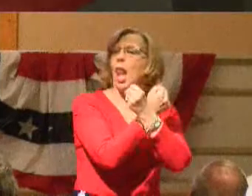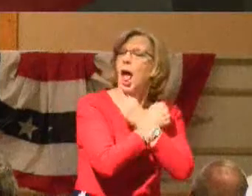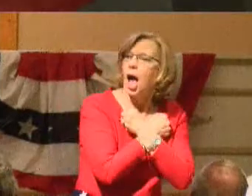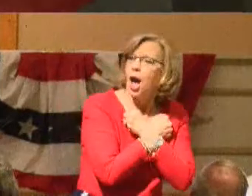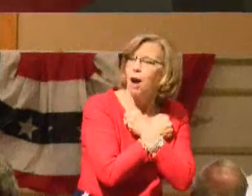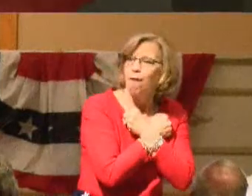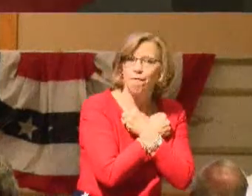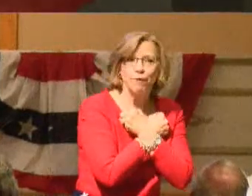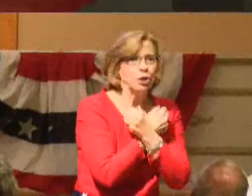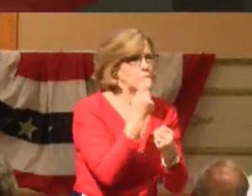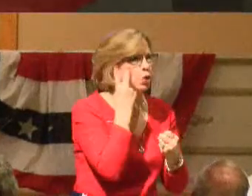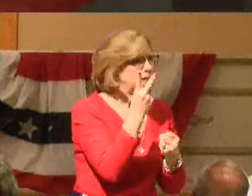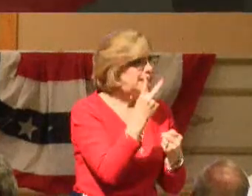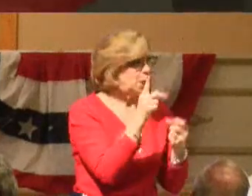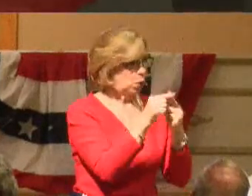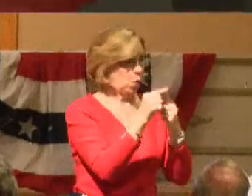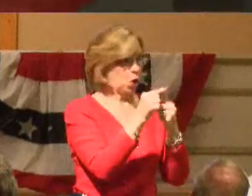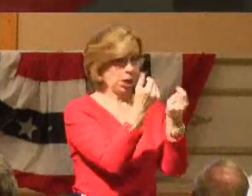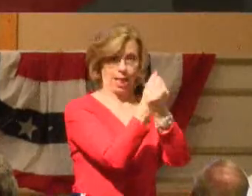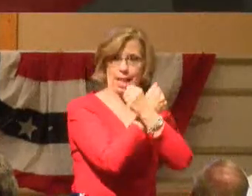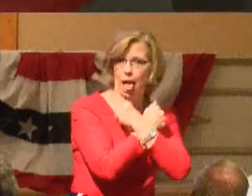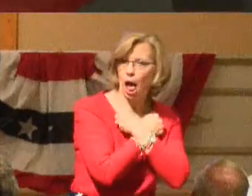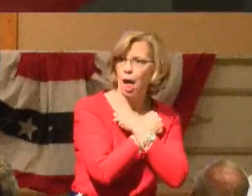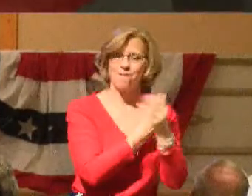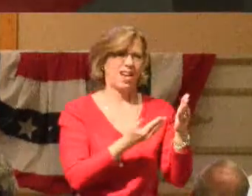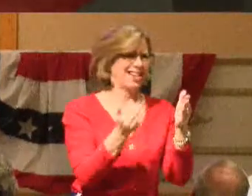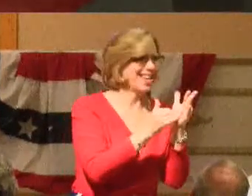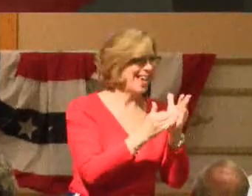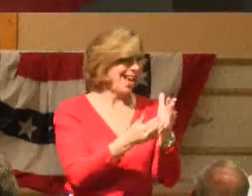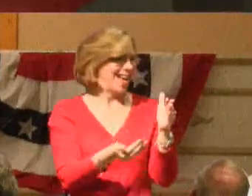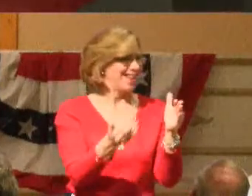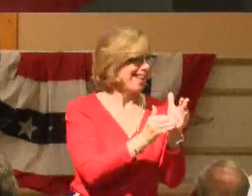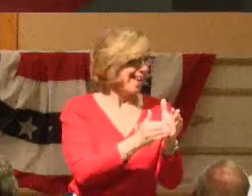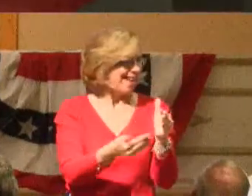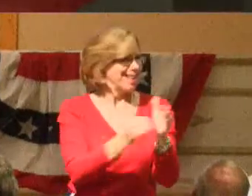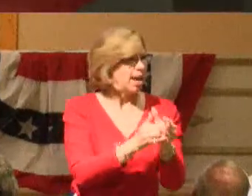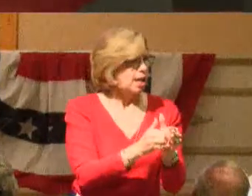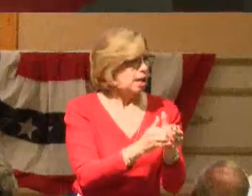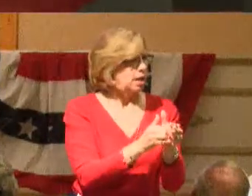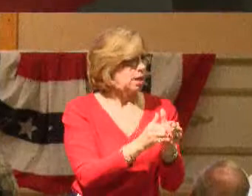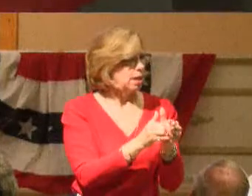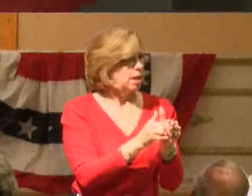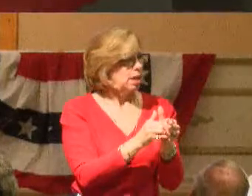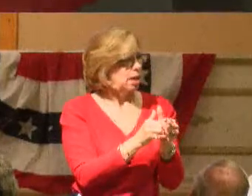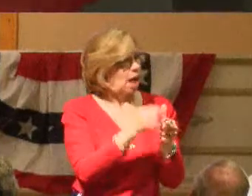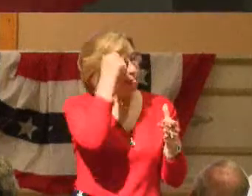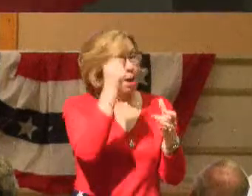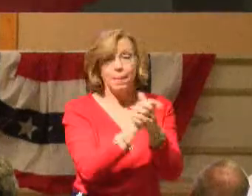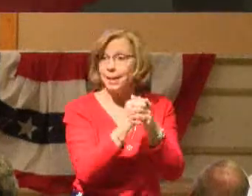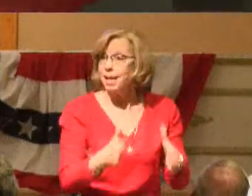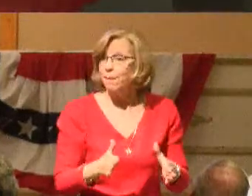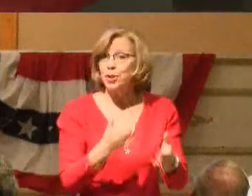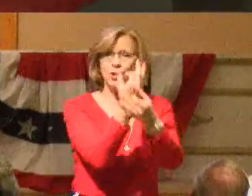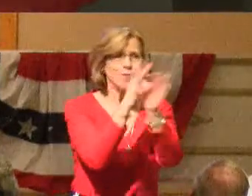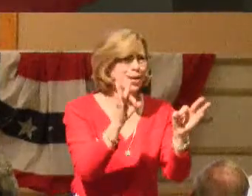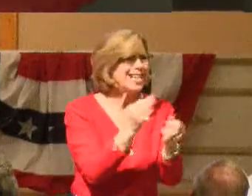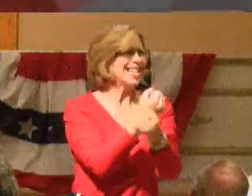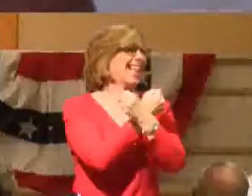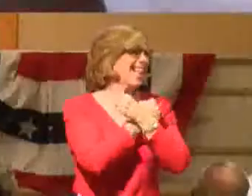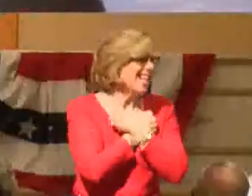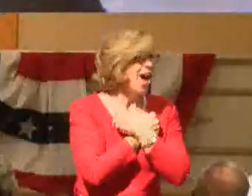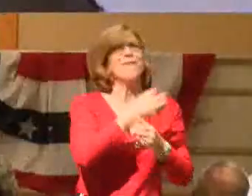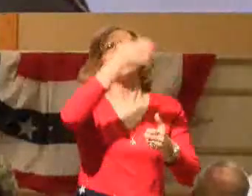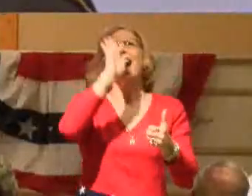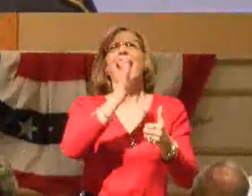so we see this word love over and over and over again. The believer is free to love God and to love his neighbor.